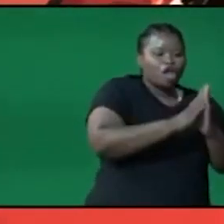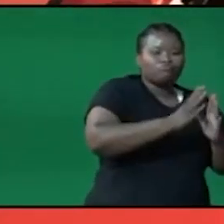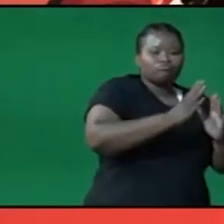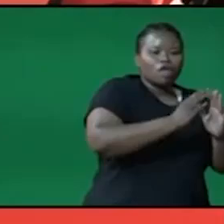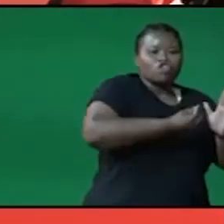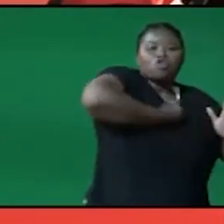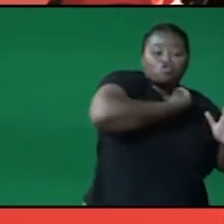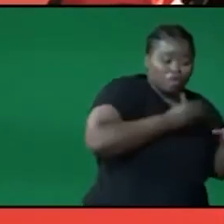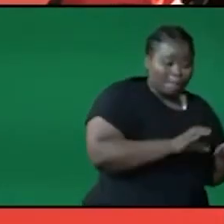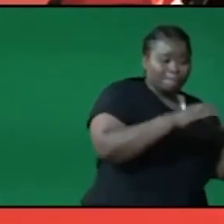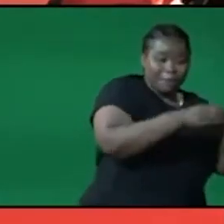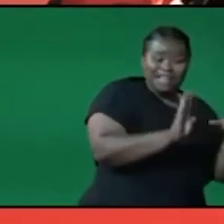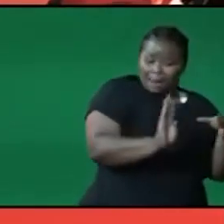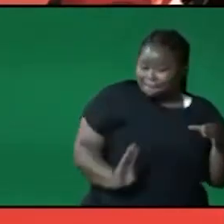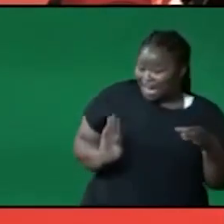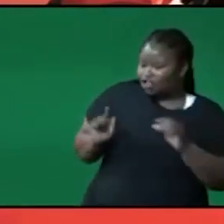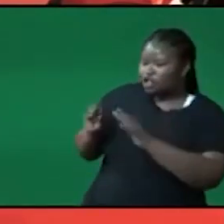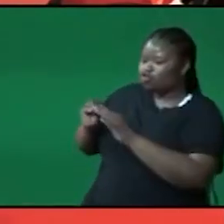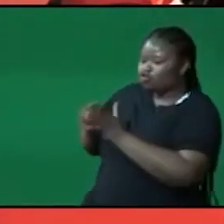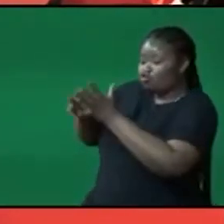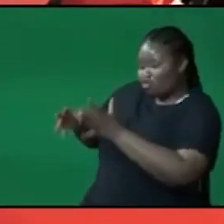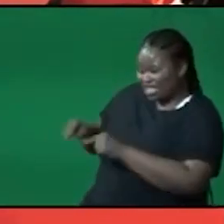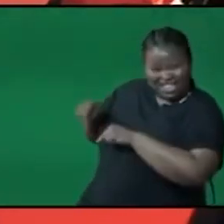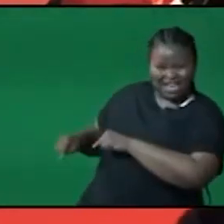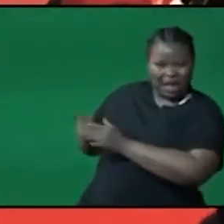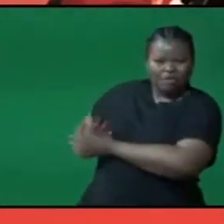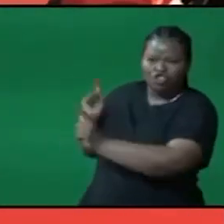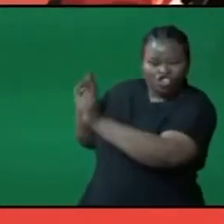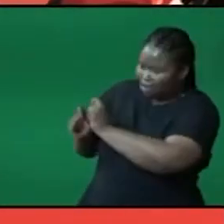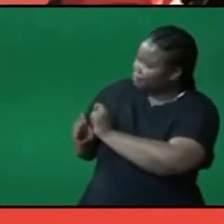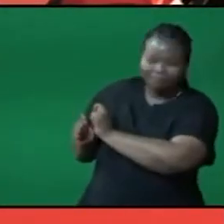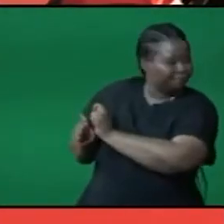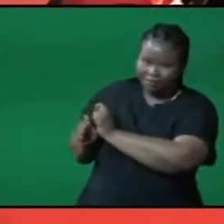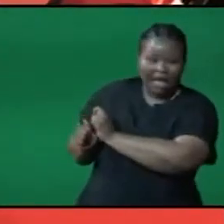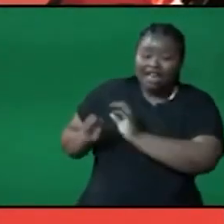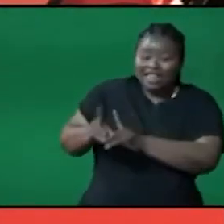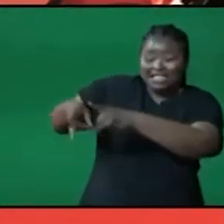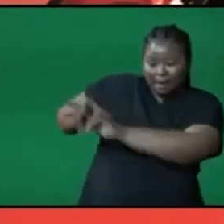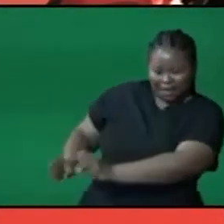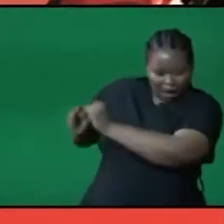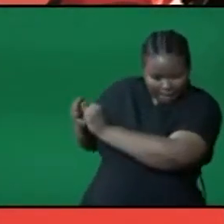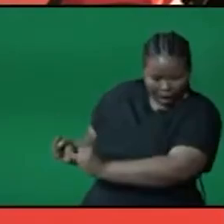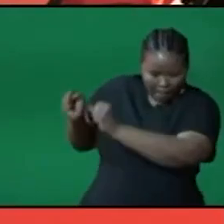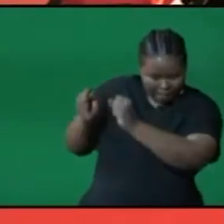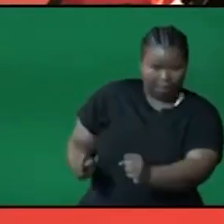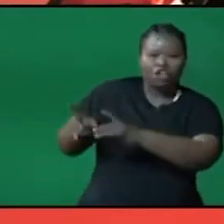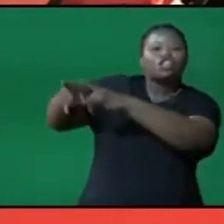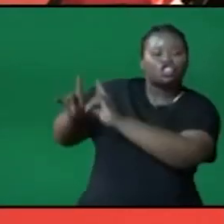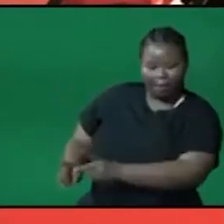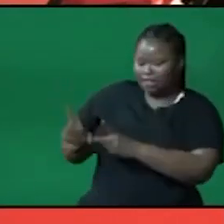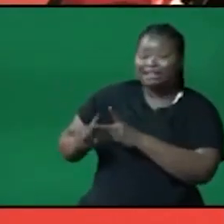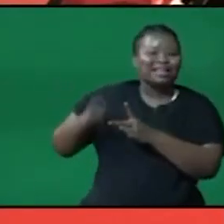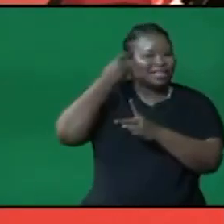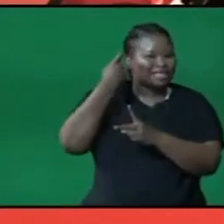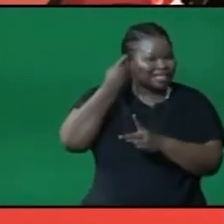is a branch of a student command, it's not going to be changed. The chairperson remains the chairperson. The